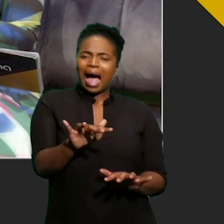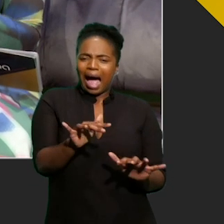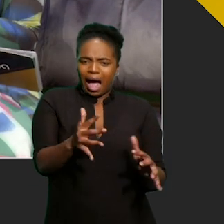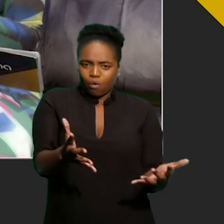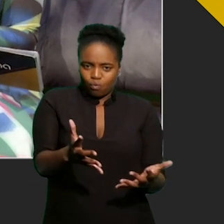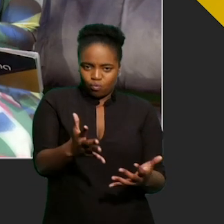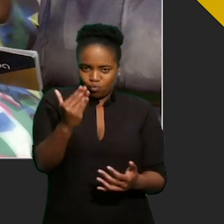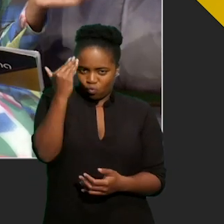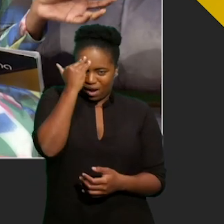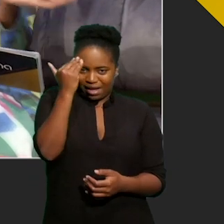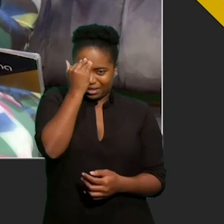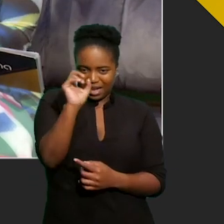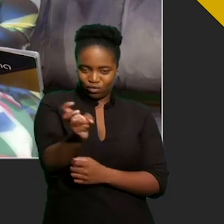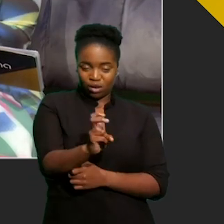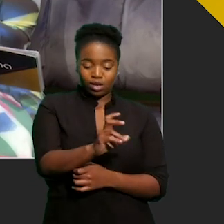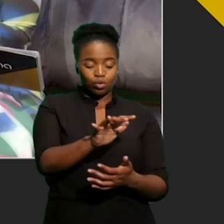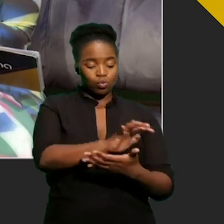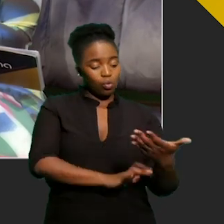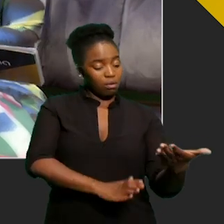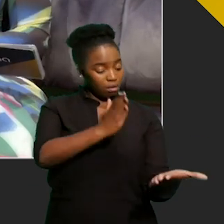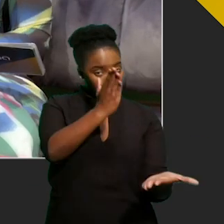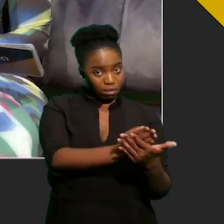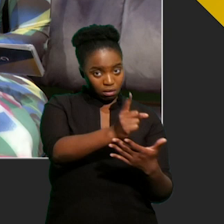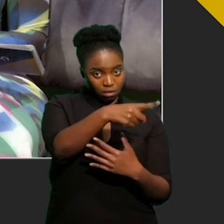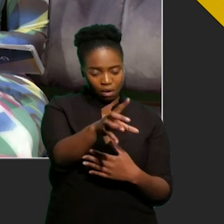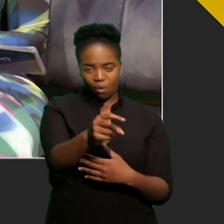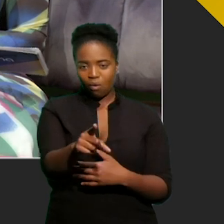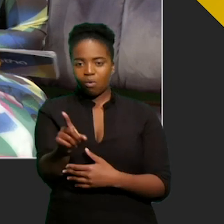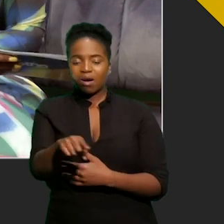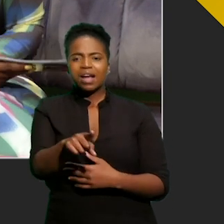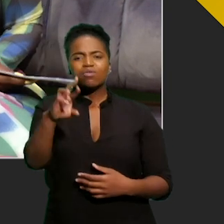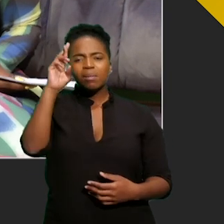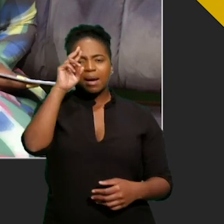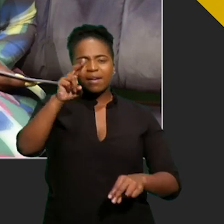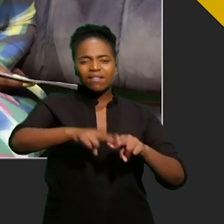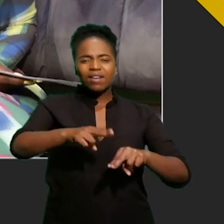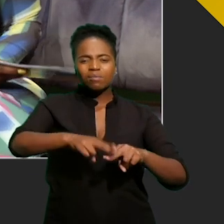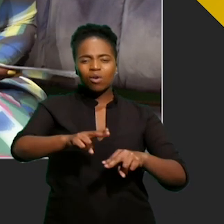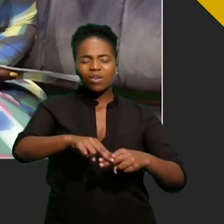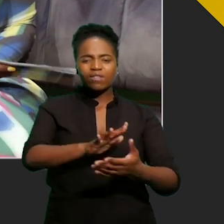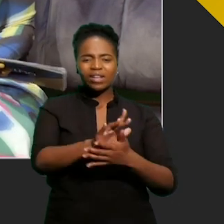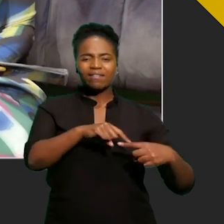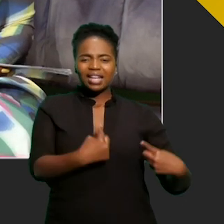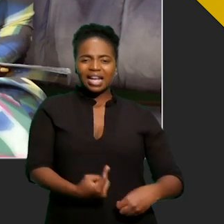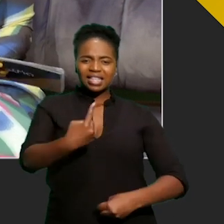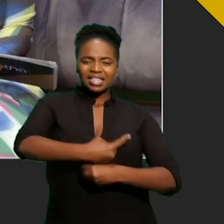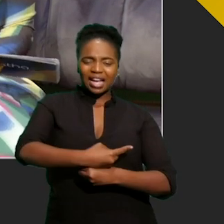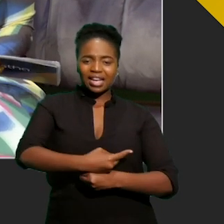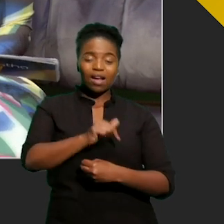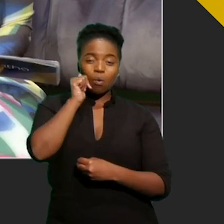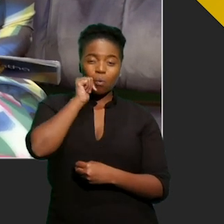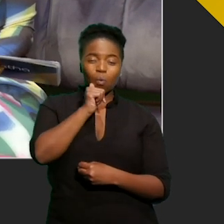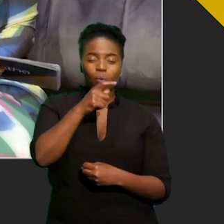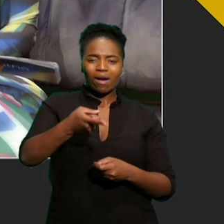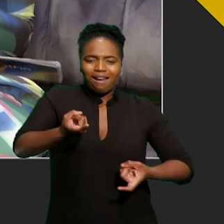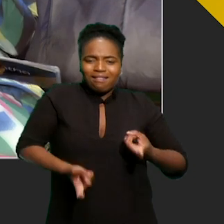actually verify gore something is fake news or something is real news, right? Now on the 14th of February 2013 re tsogile ga story sa River Stand Camp gore o